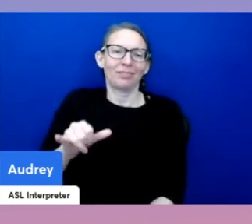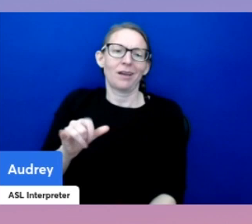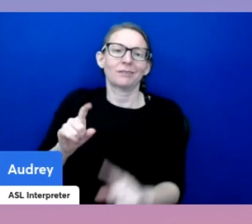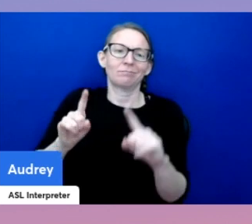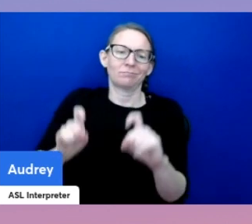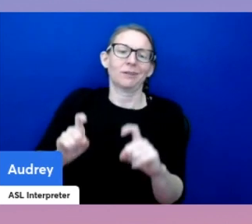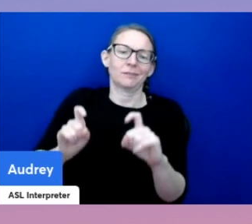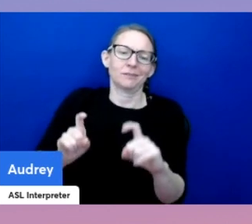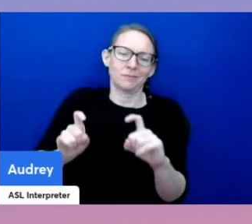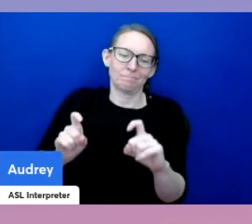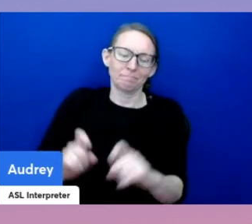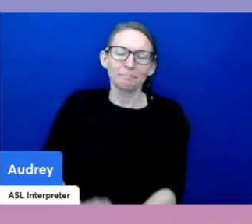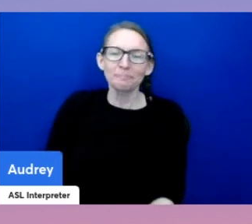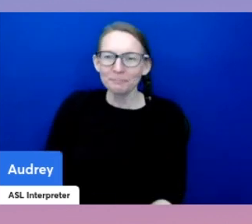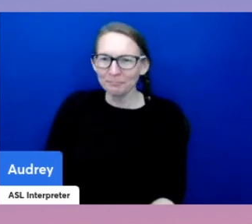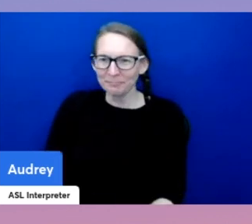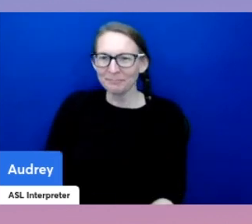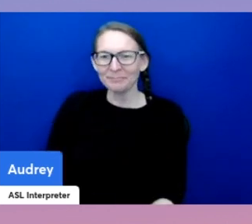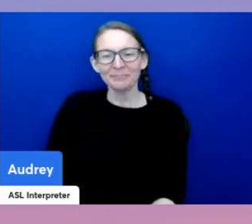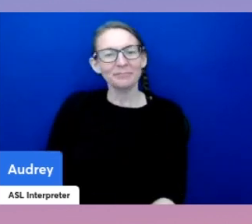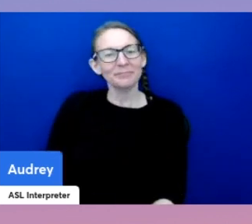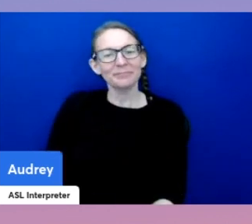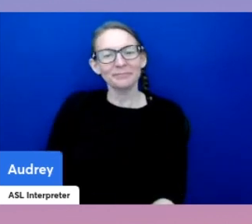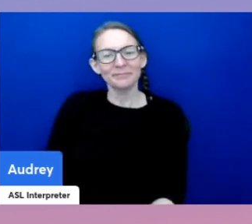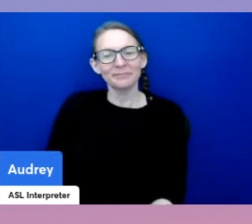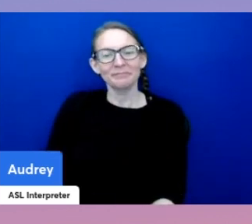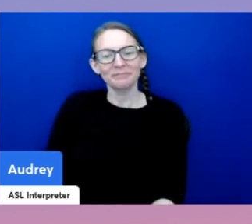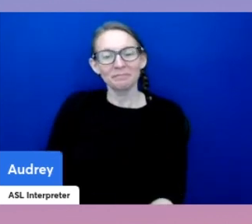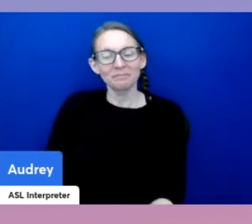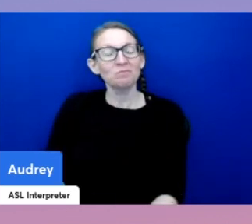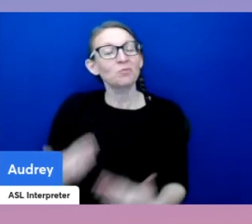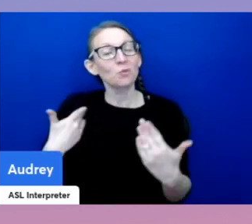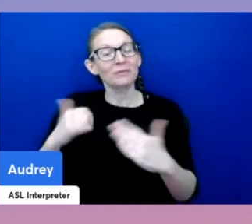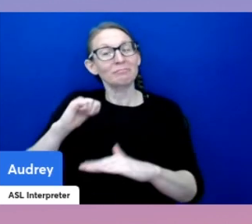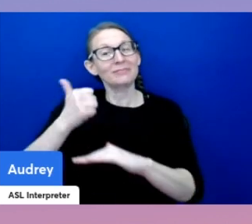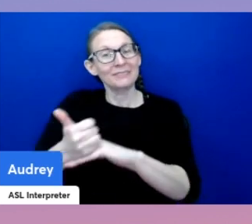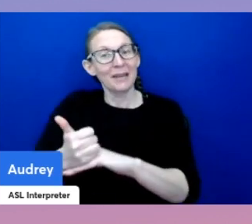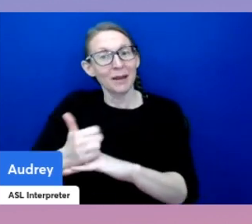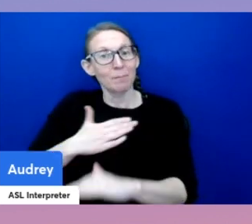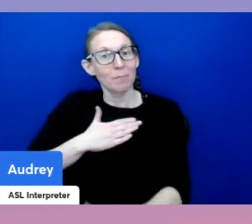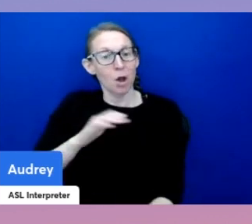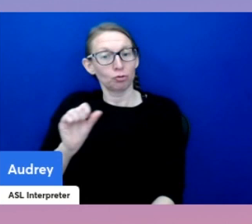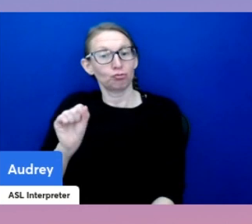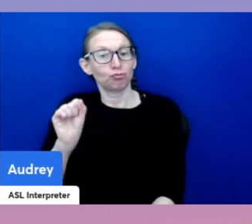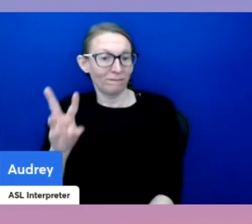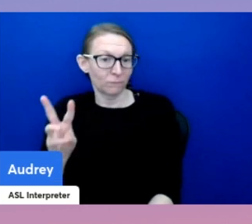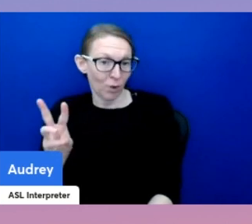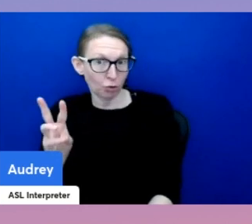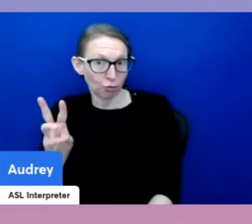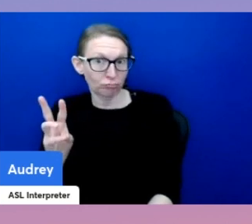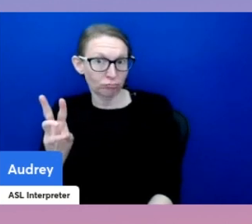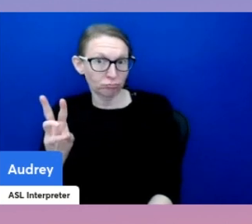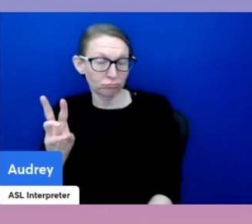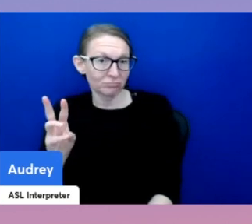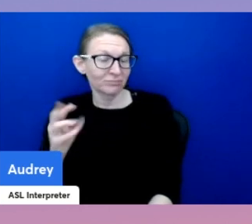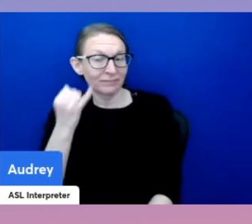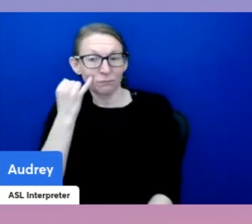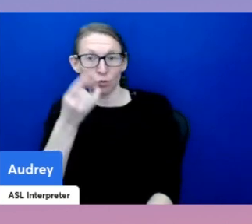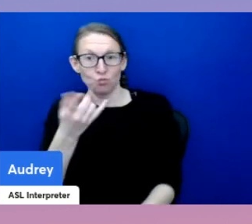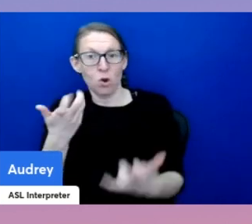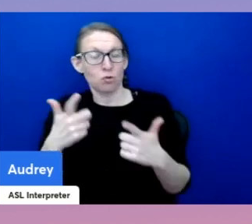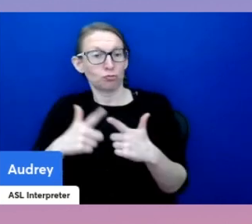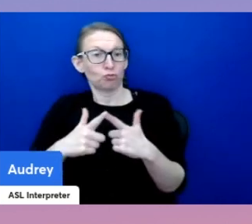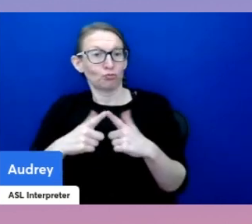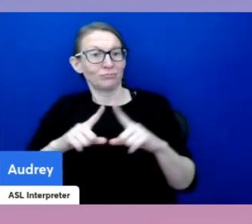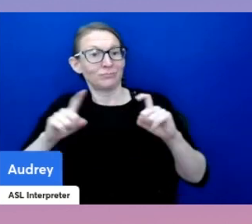Well, same as software. So the software itself, if you want to test unit using the